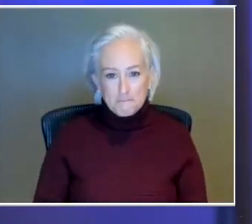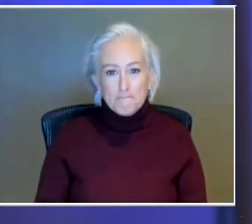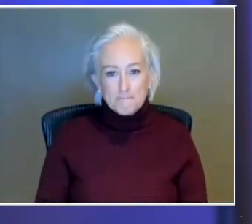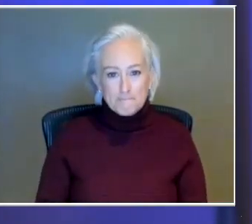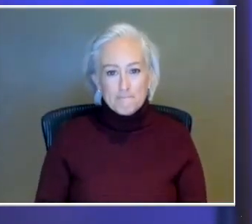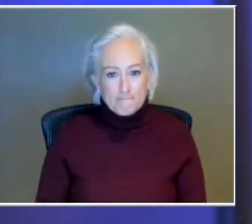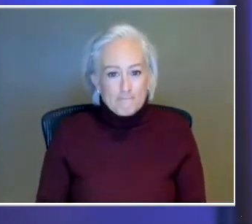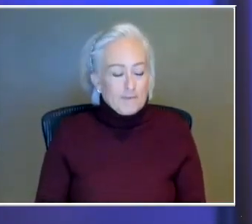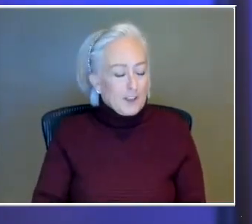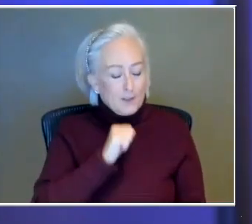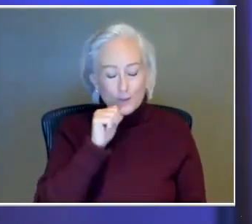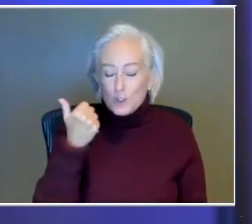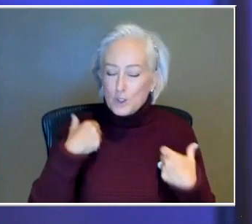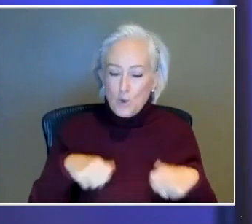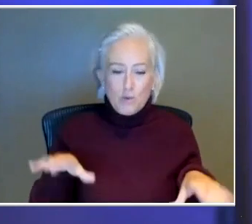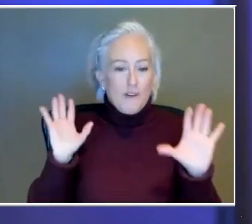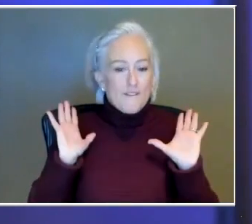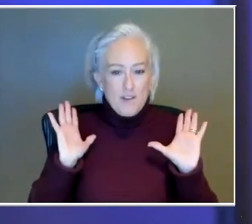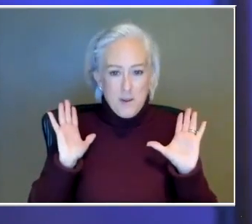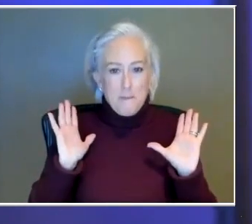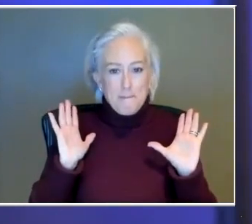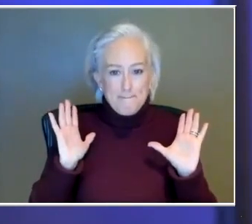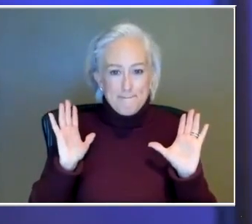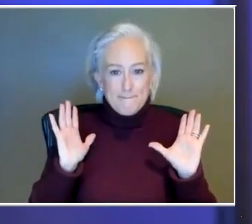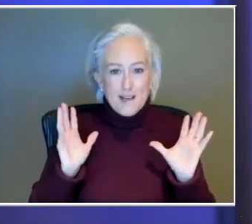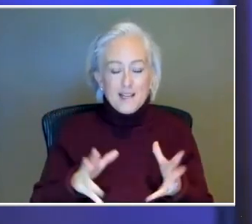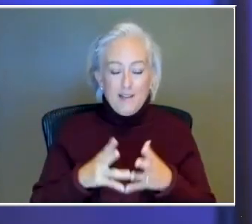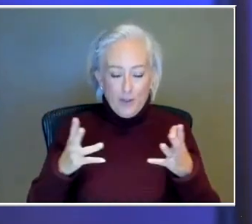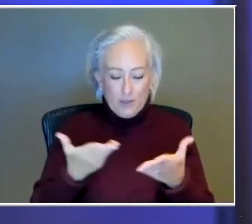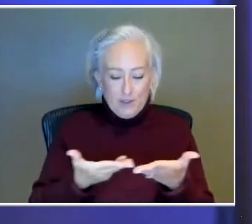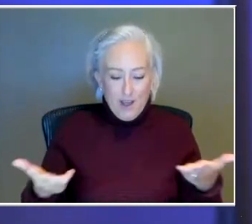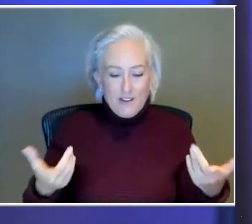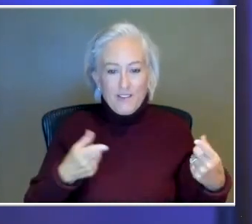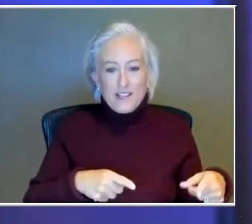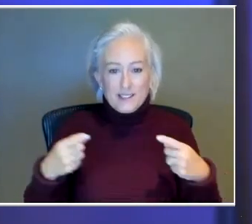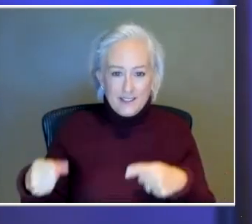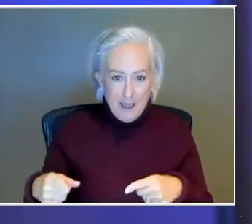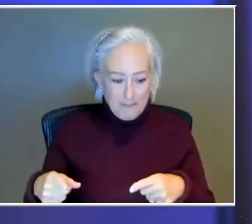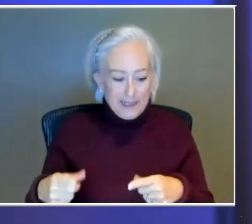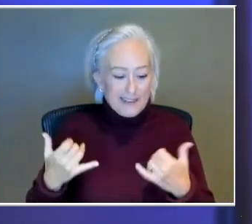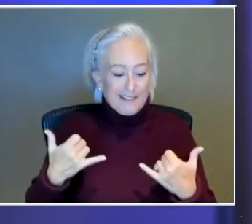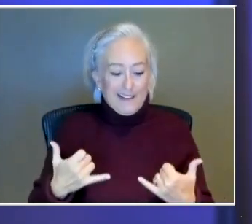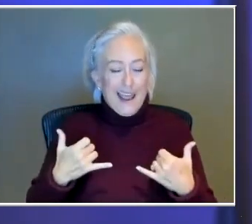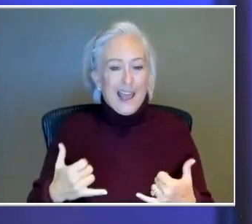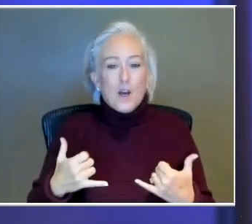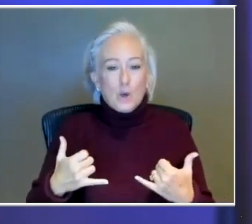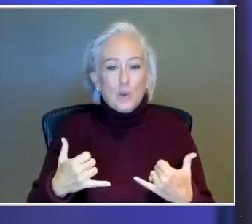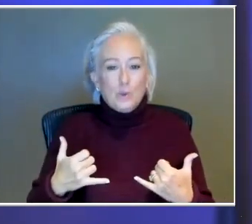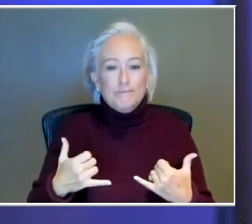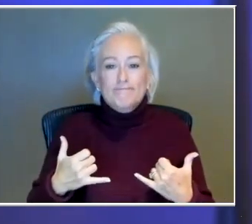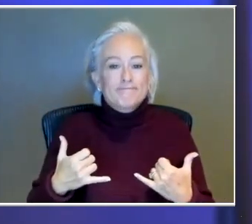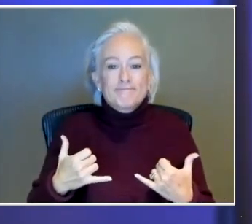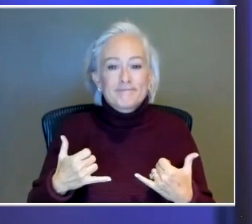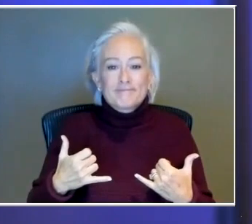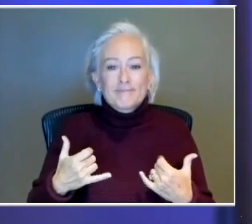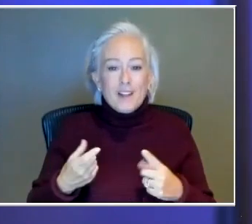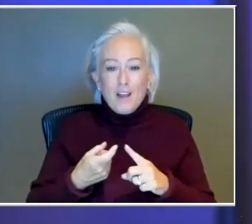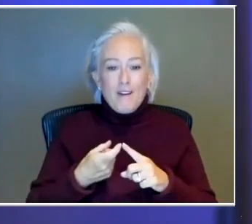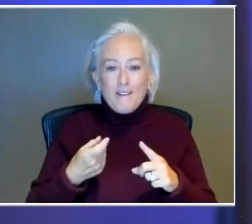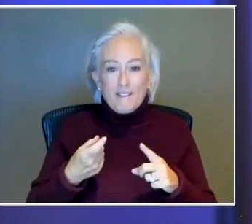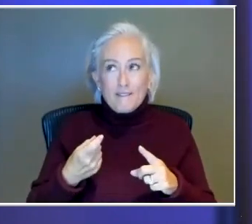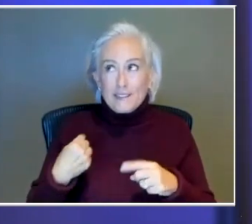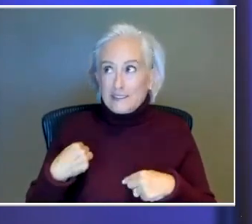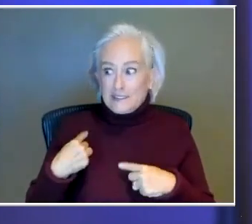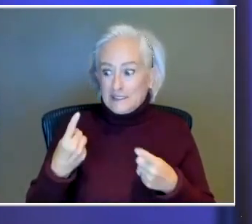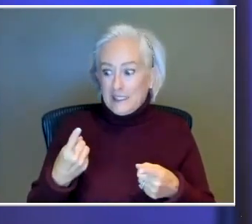and there's a lot of things that they're coming out with now just from the several years that I've dealt with